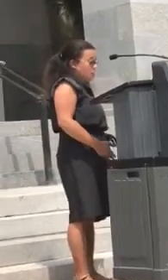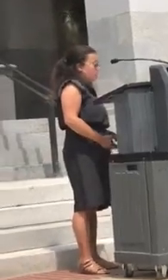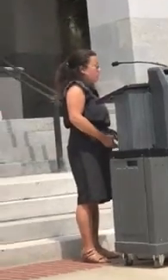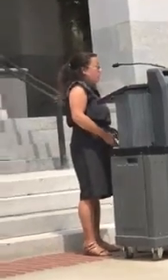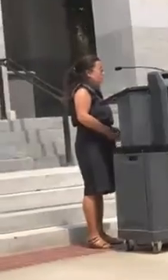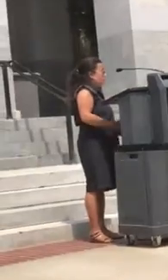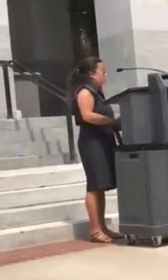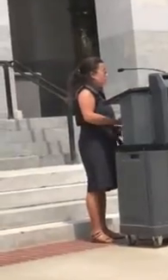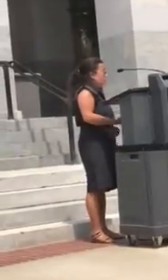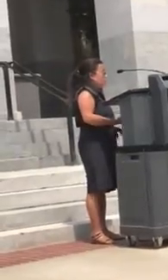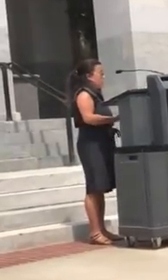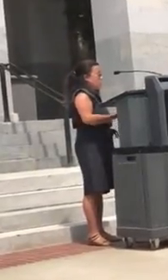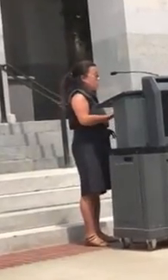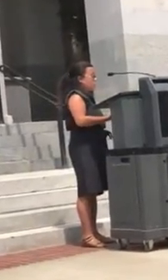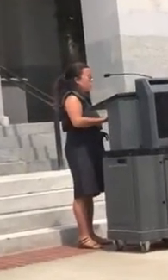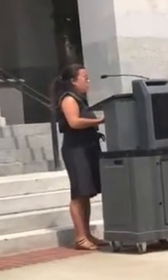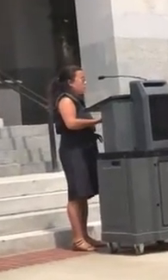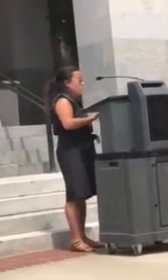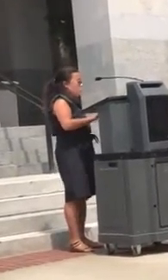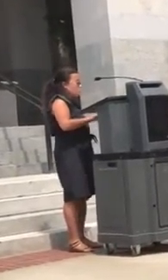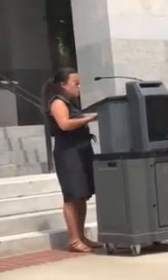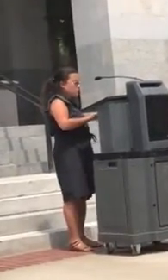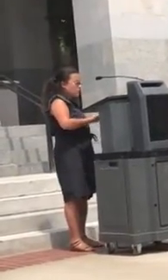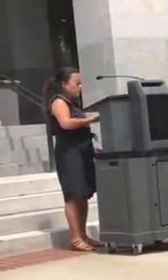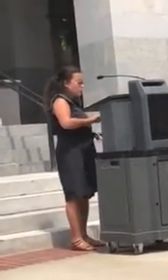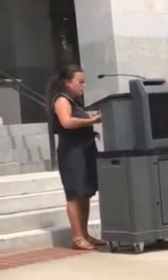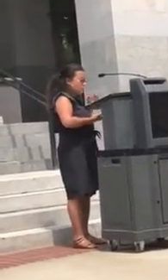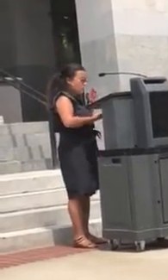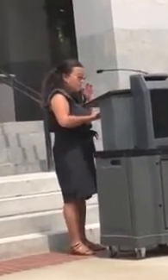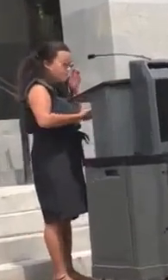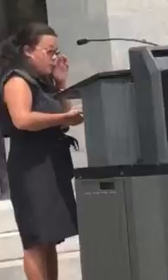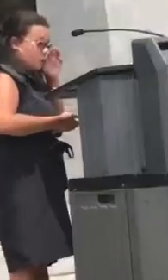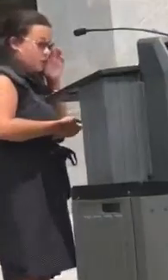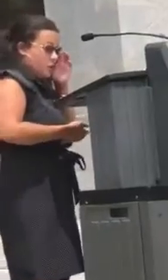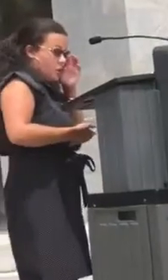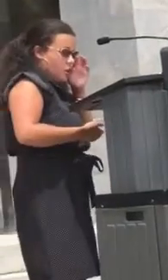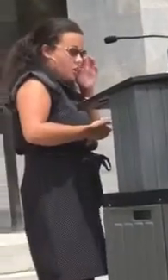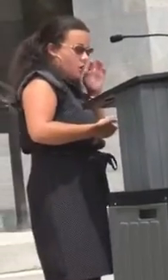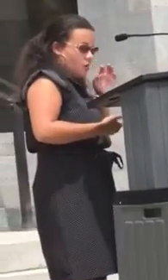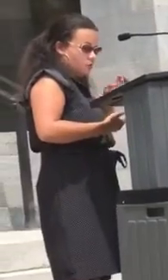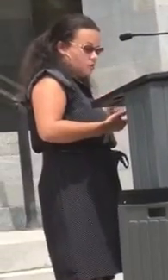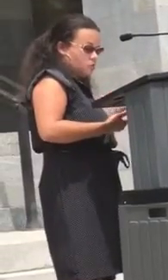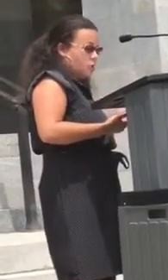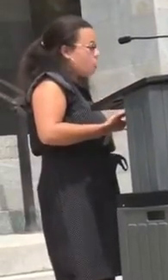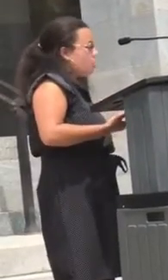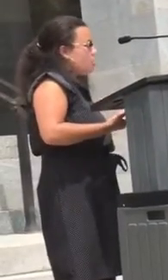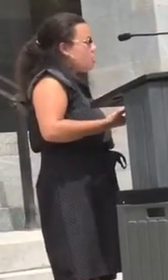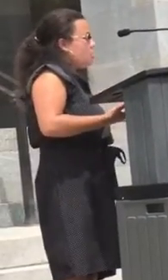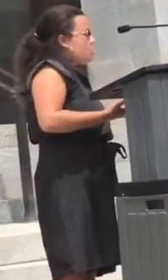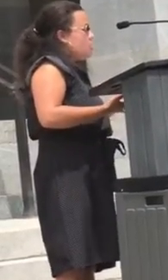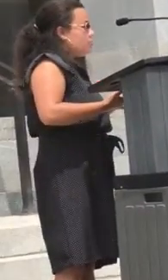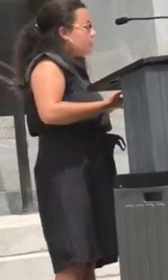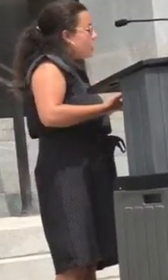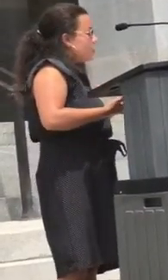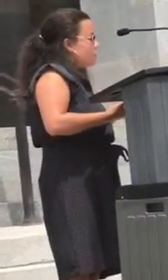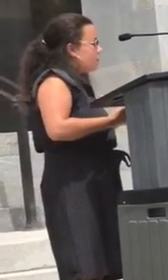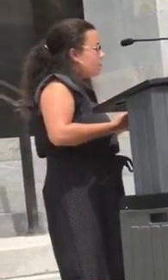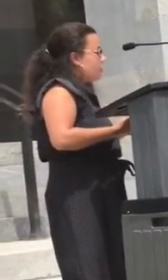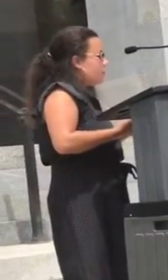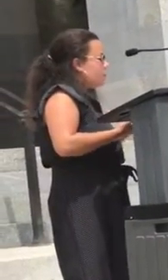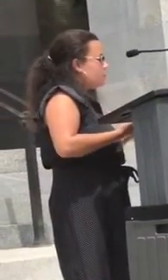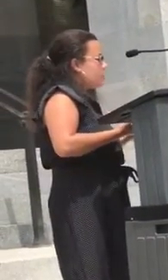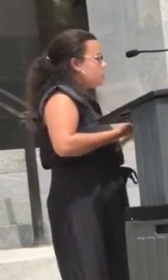If you know me, I love to dance and go out and have fun. So in